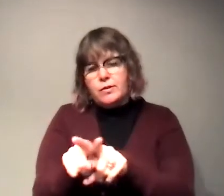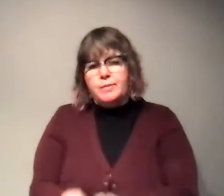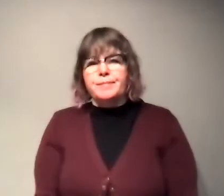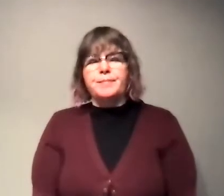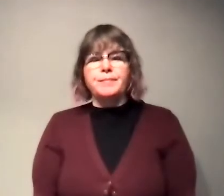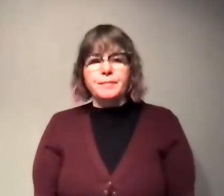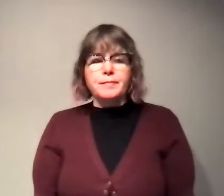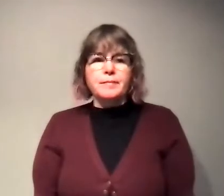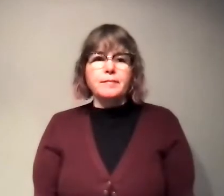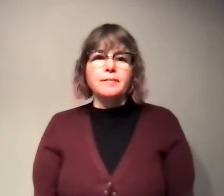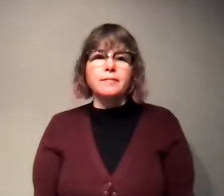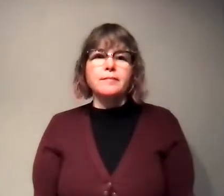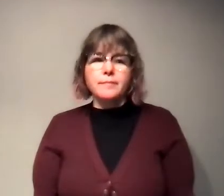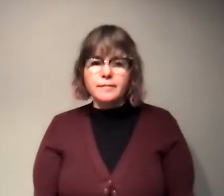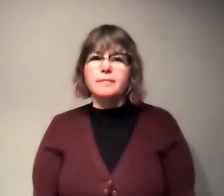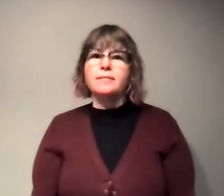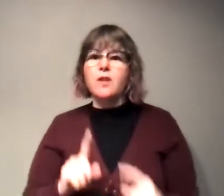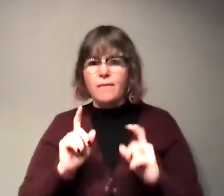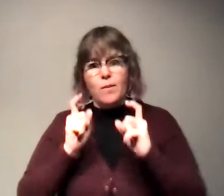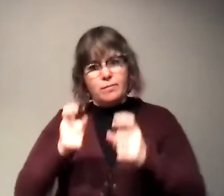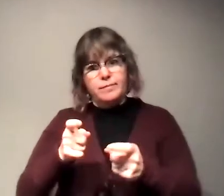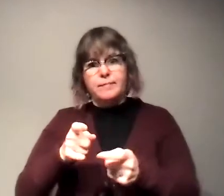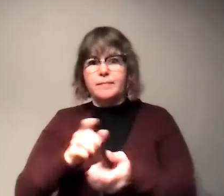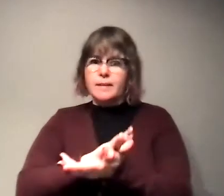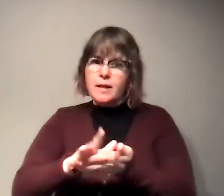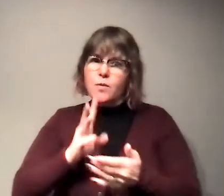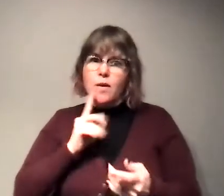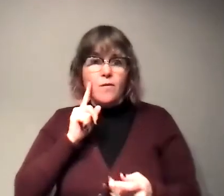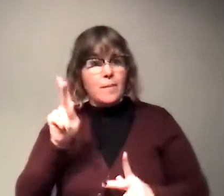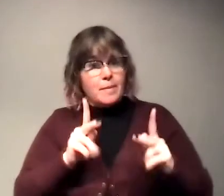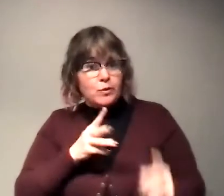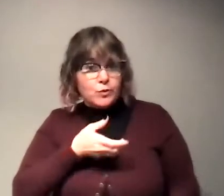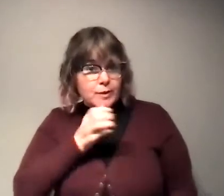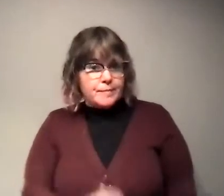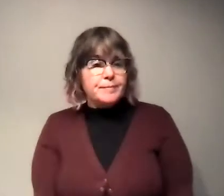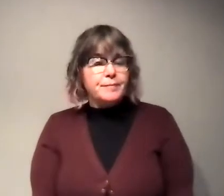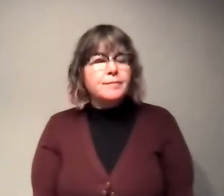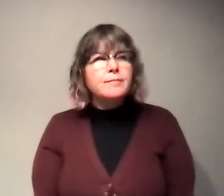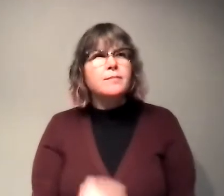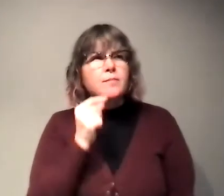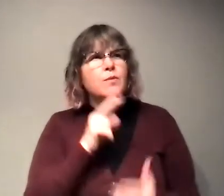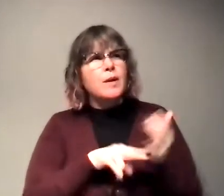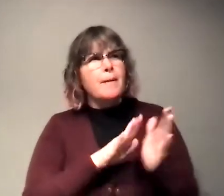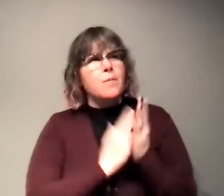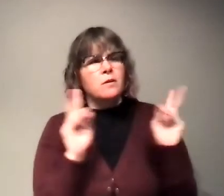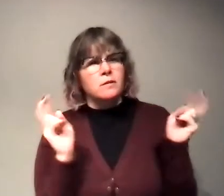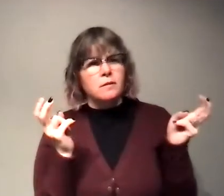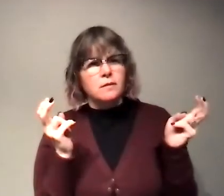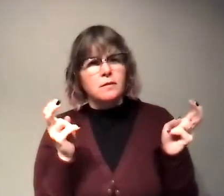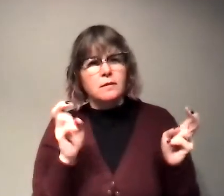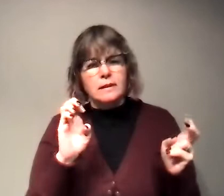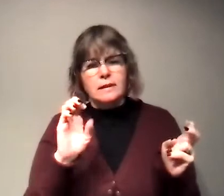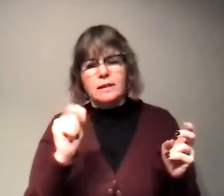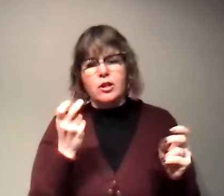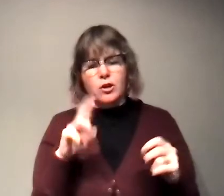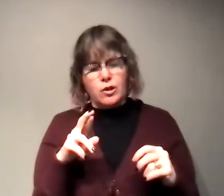in general. And that all contributes to clean water for humans. Very cool. So I was reading this book called Eager